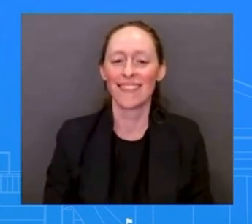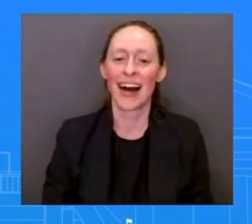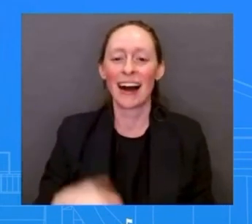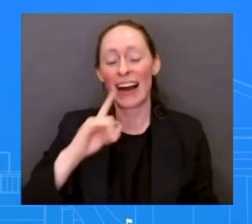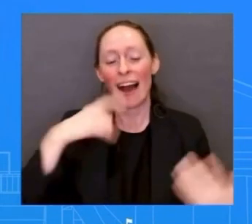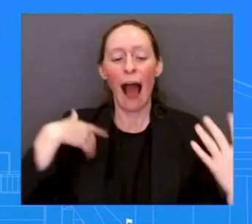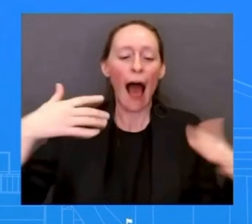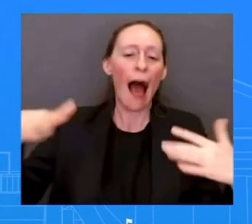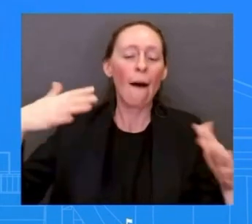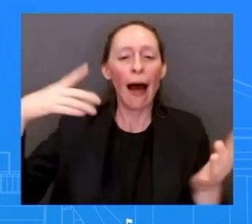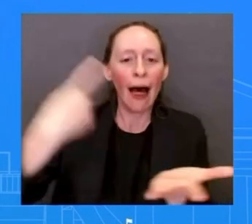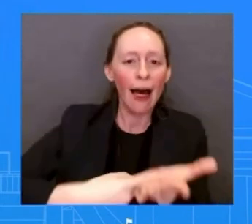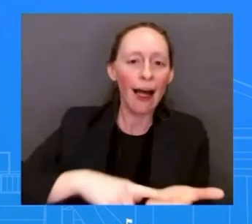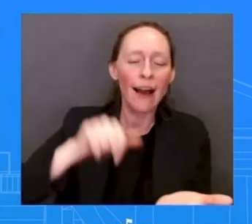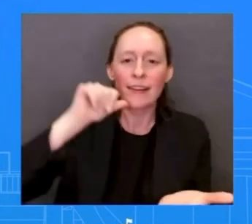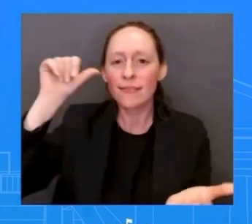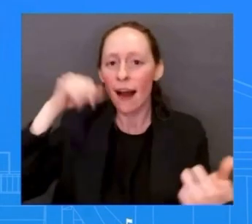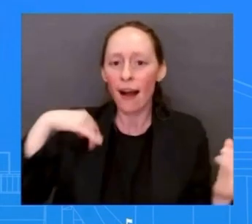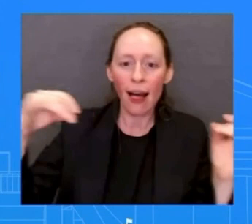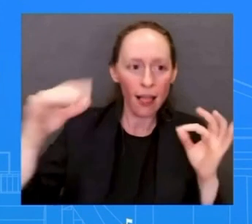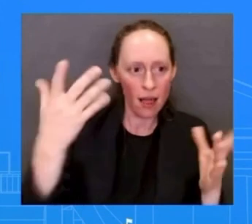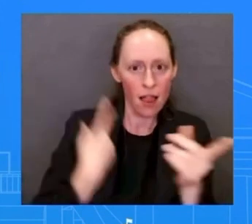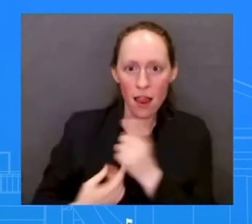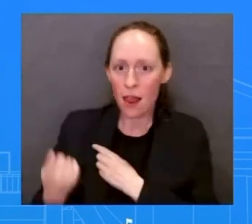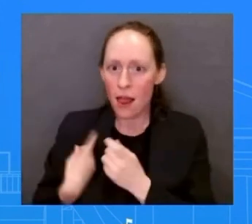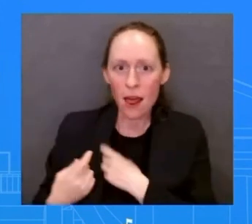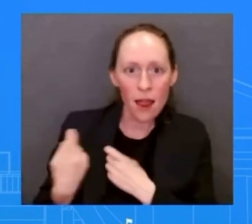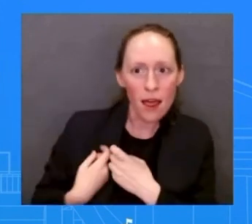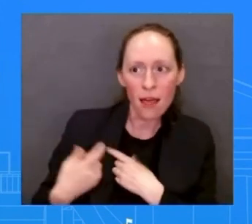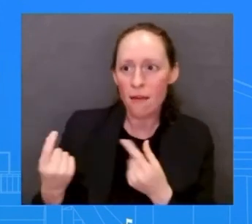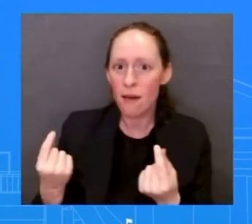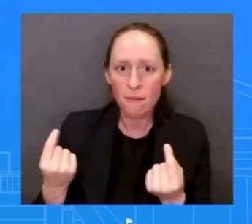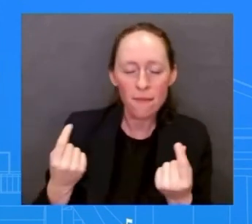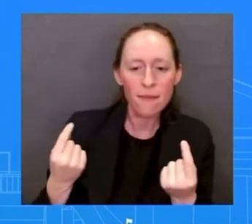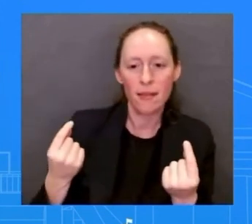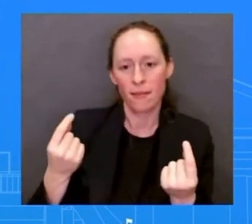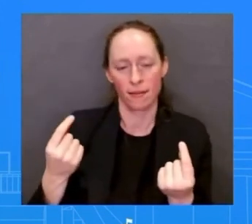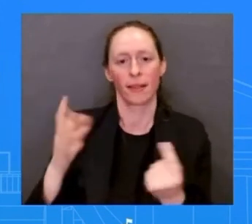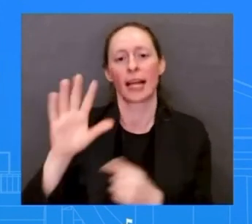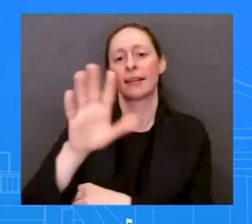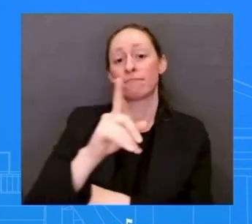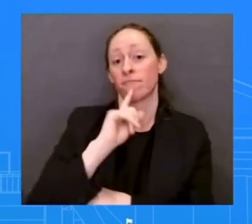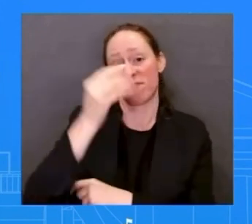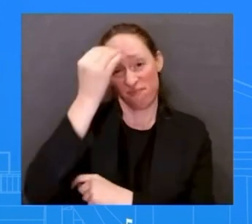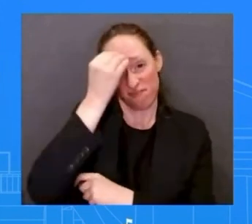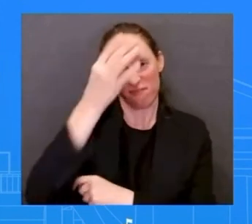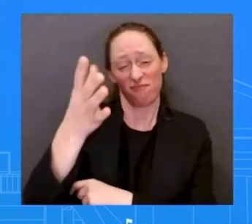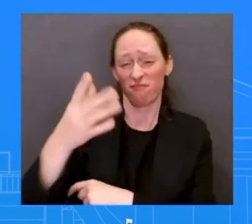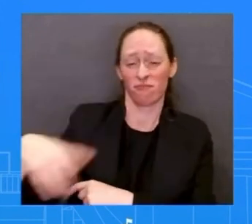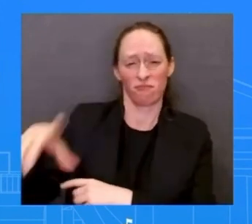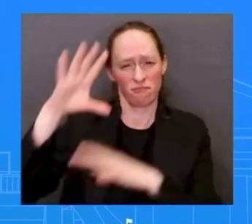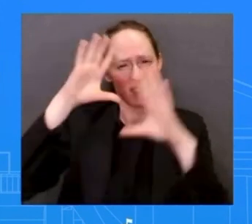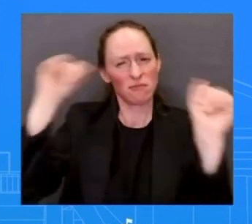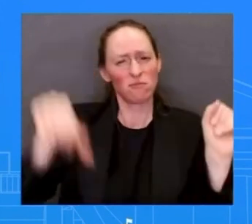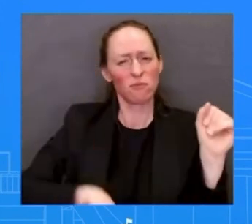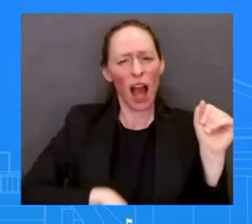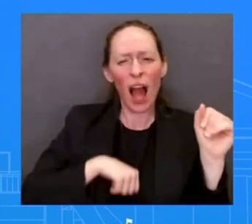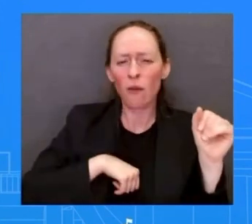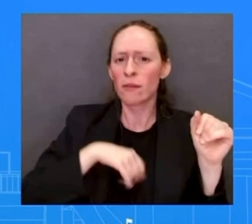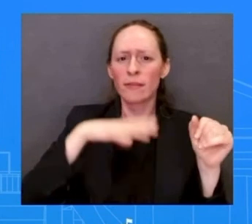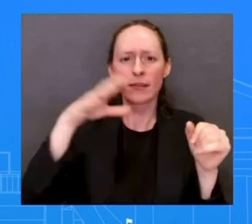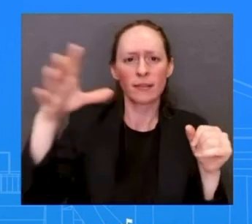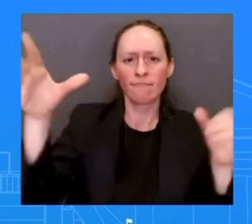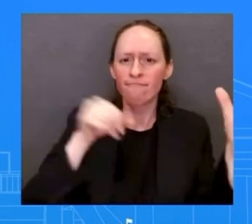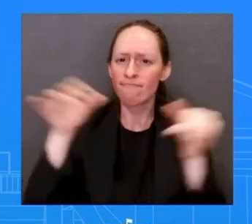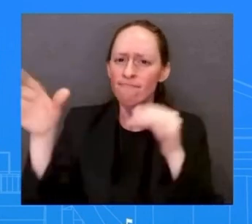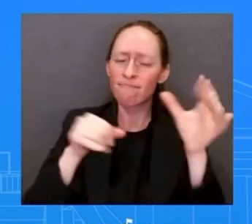proud to put together. It was diverse. It had legal voices from the right, from the left. And it was